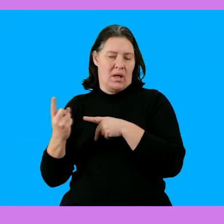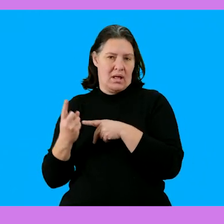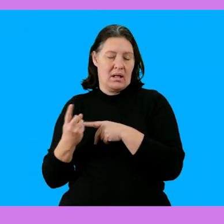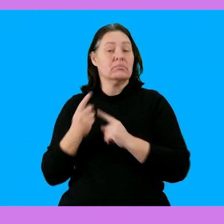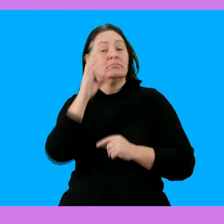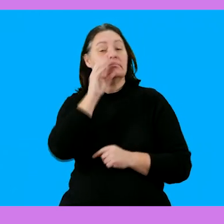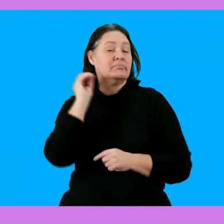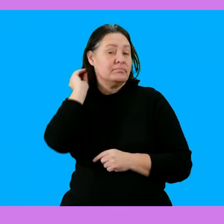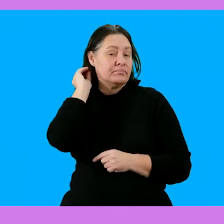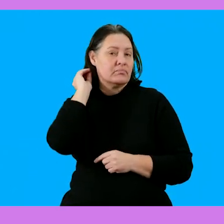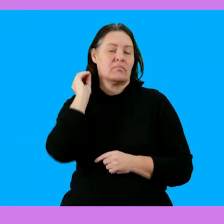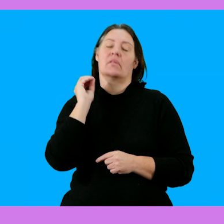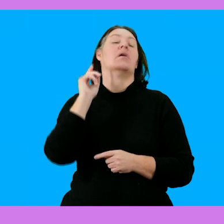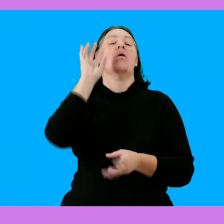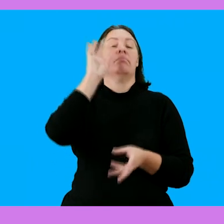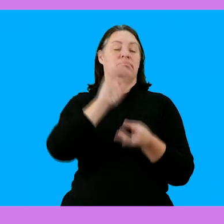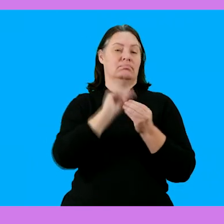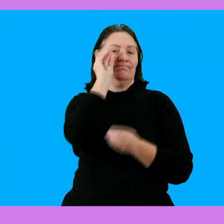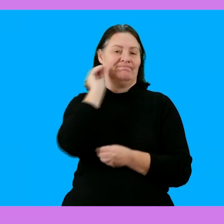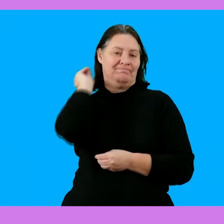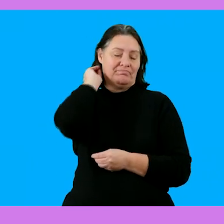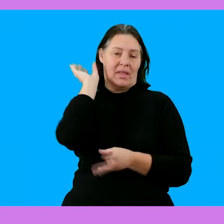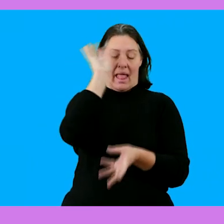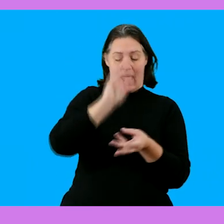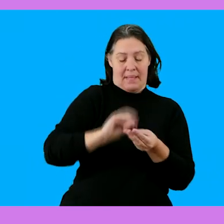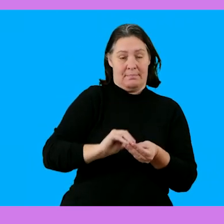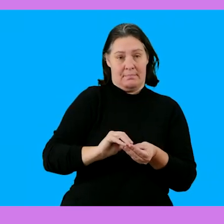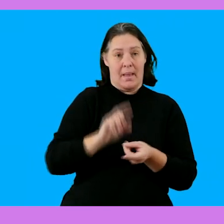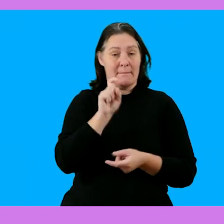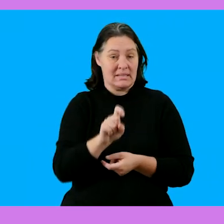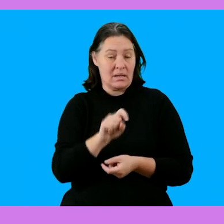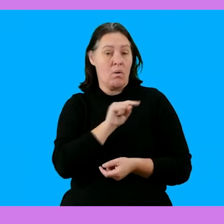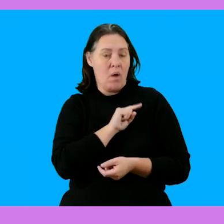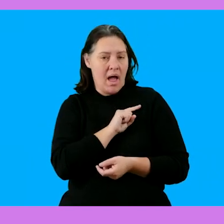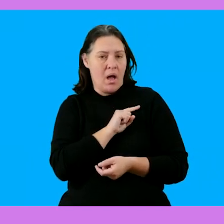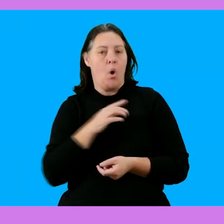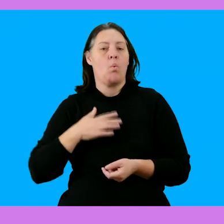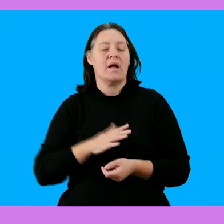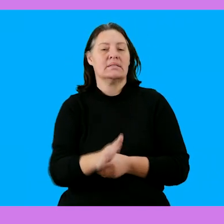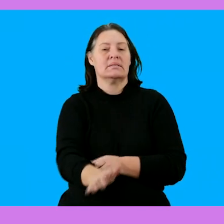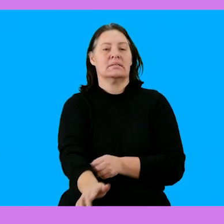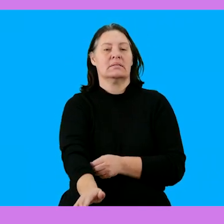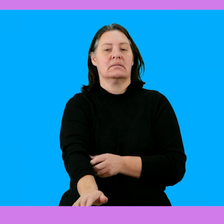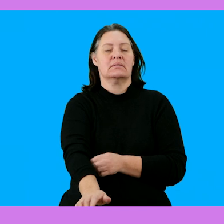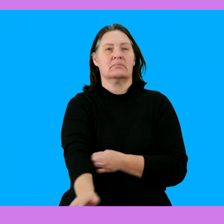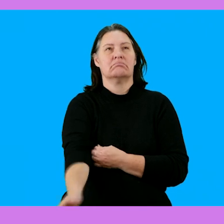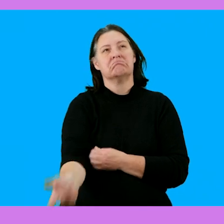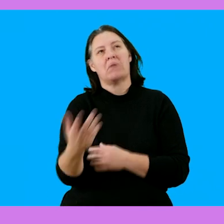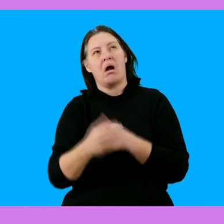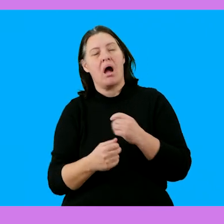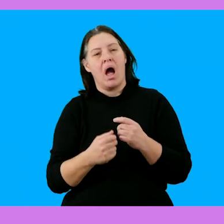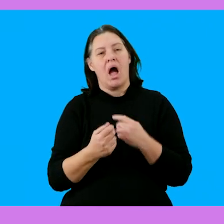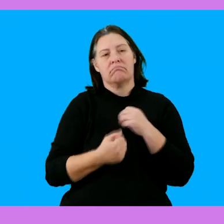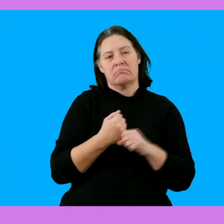per week. We must keep all of that or take all of that into consideration, right? Because we are now looking for